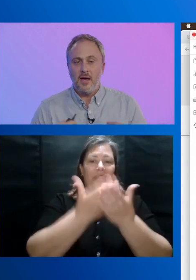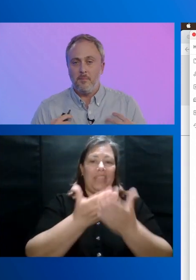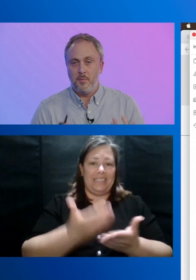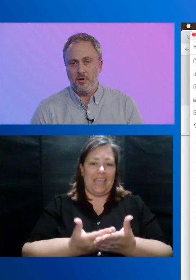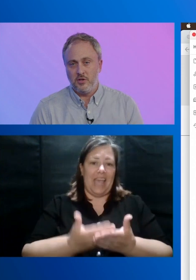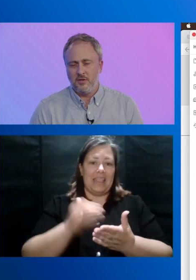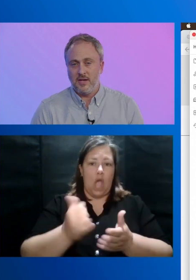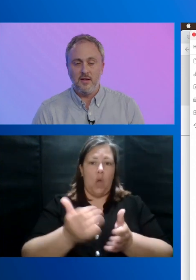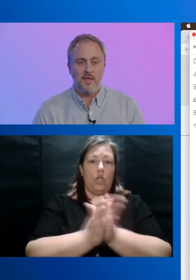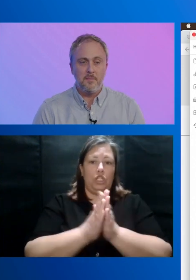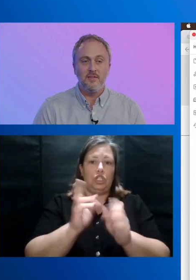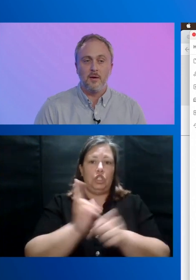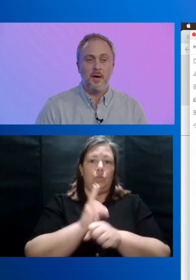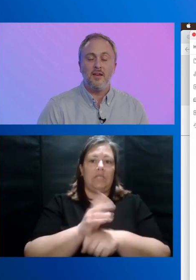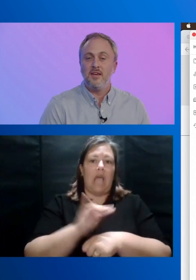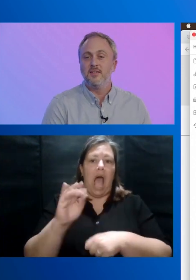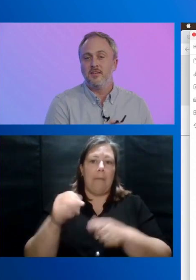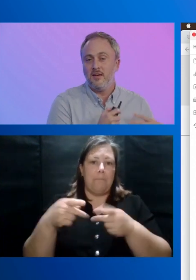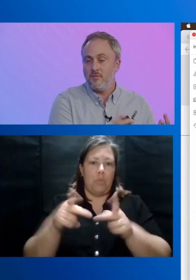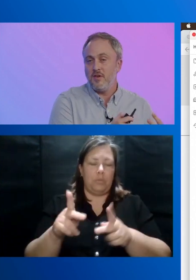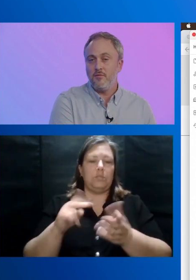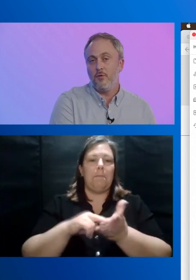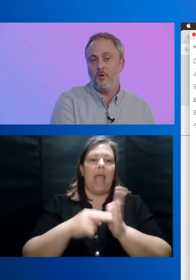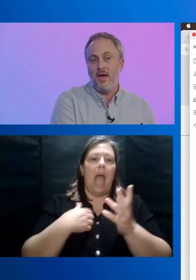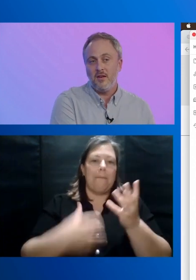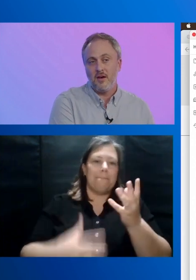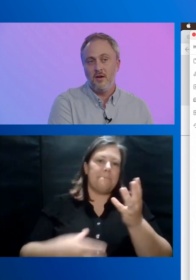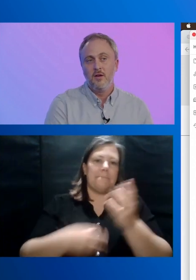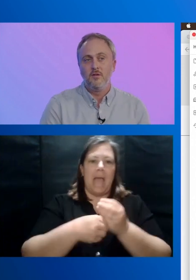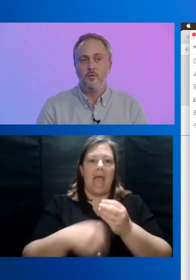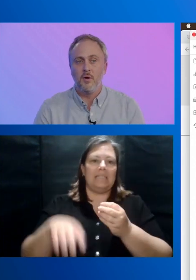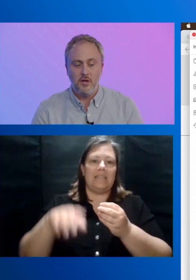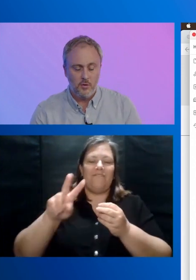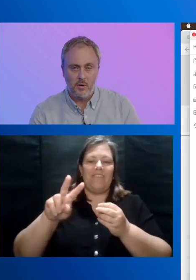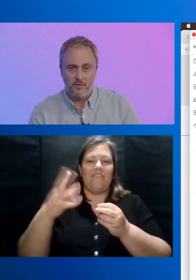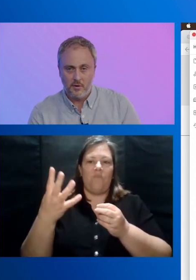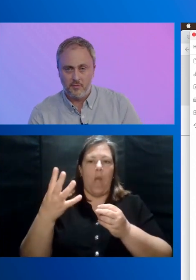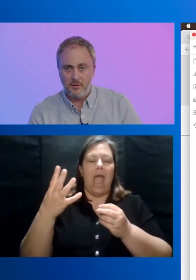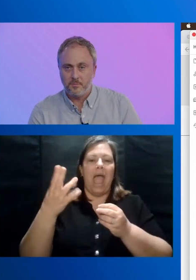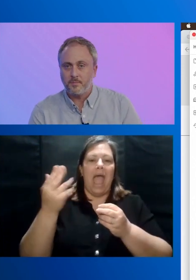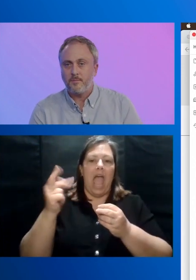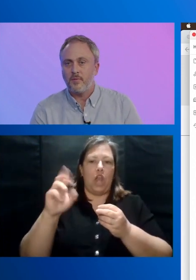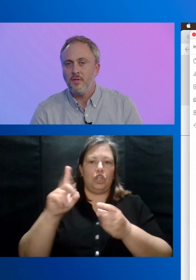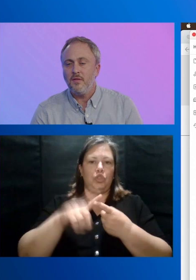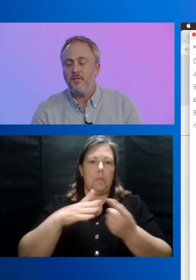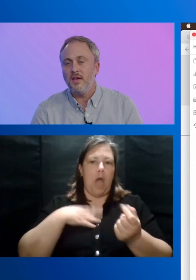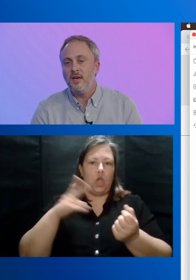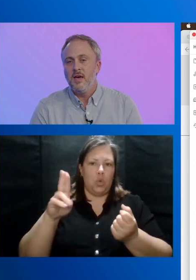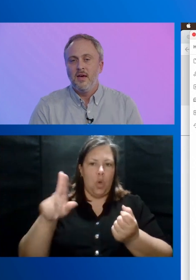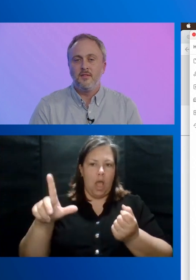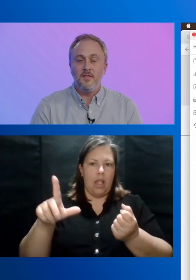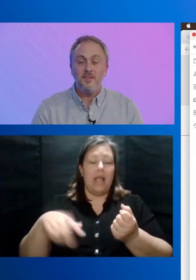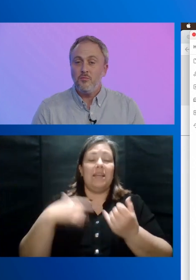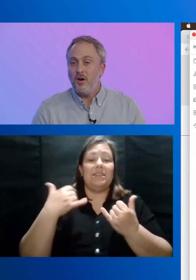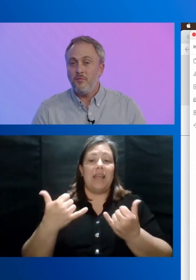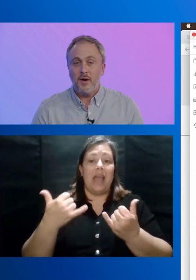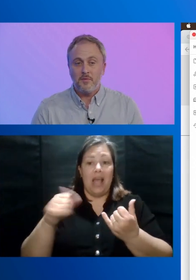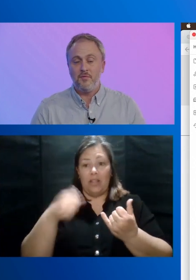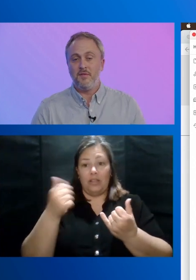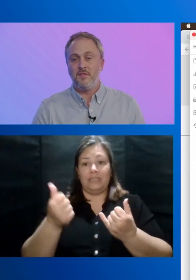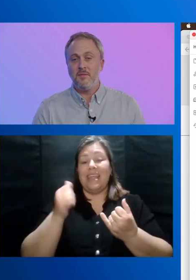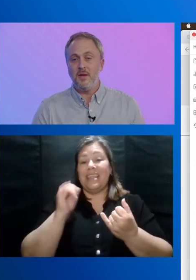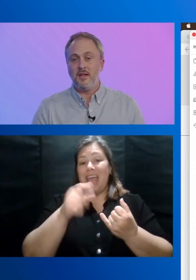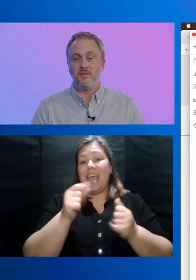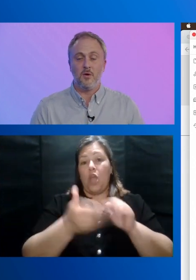using IAM permissions, and that means I'm adding a SIG v4 header to my URL, right? The other thing is that this can run for